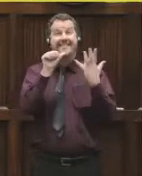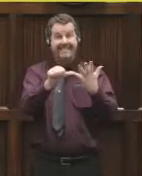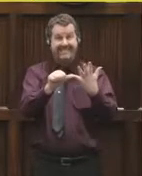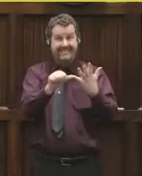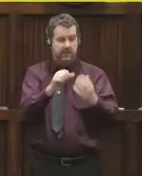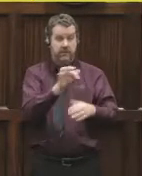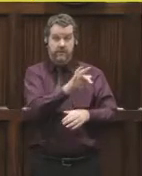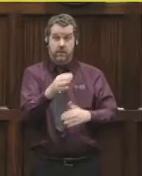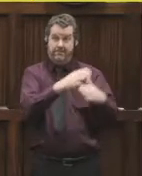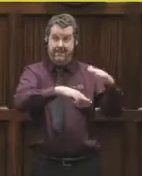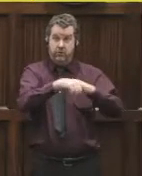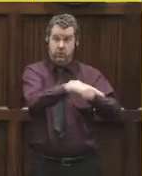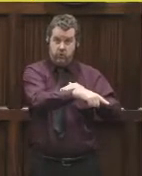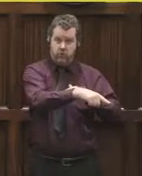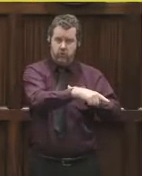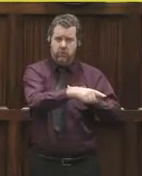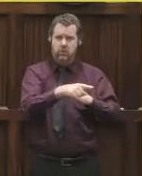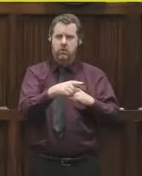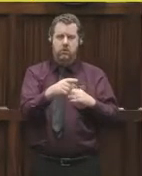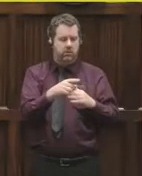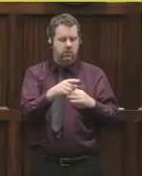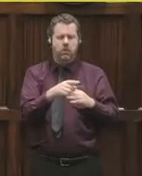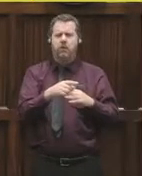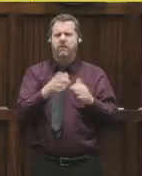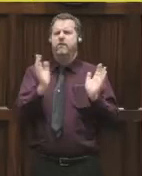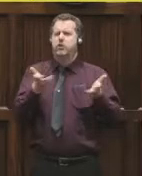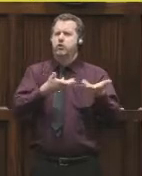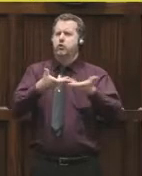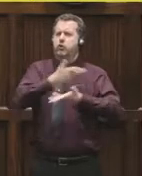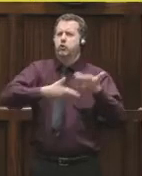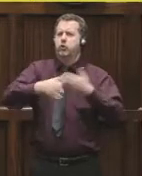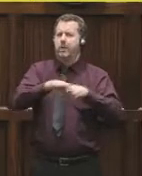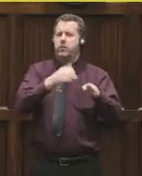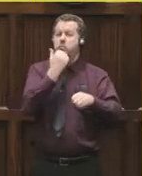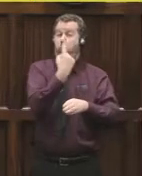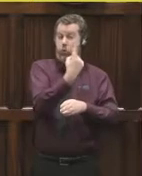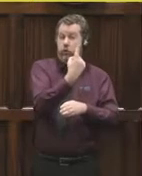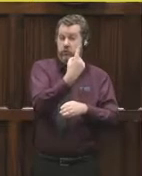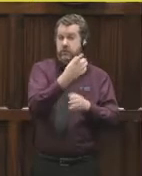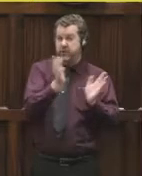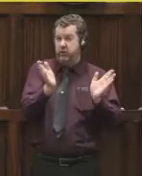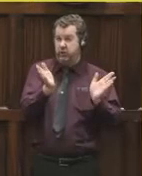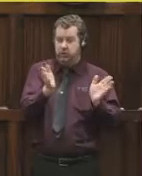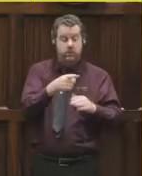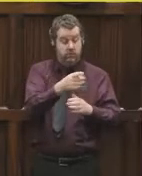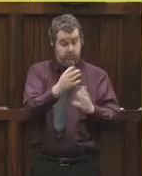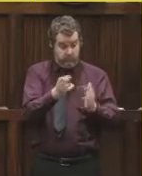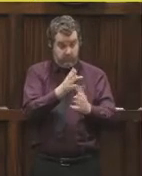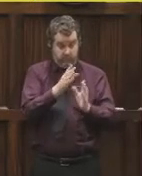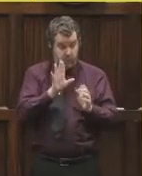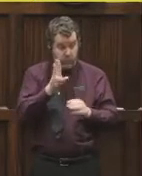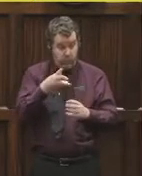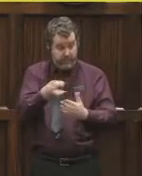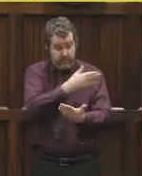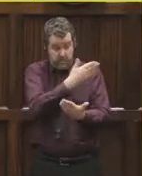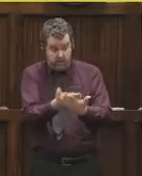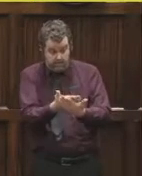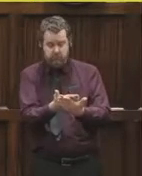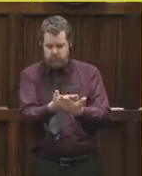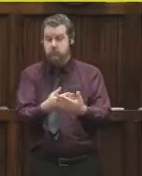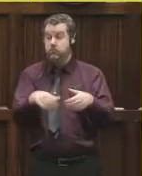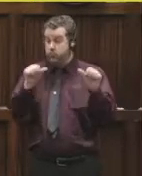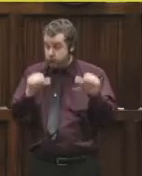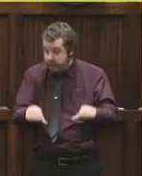Minister was also discussed with number 1. Minister, are you pressing? Yes. Is the amendment being agreed?